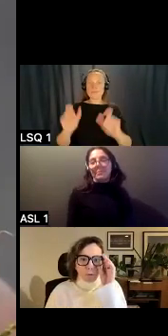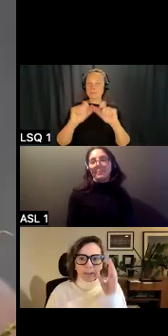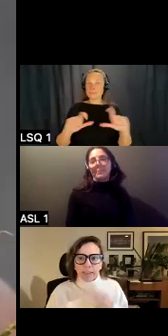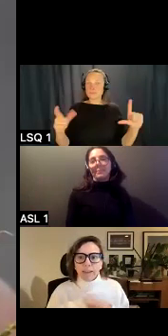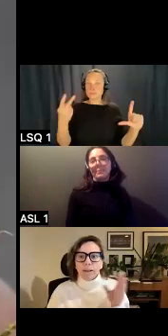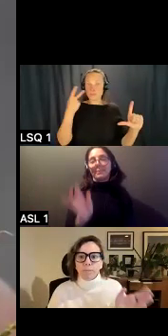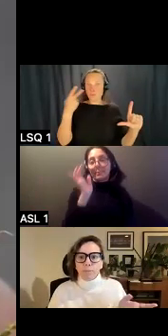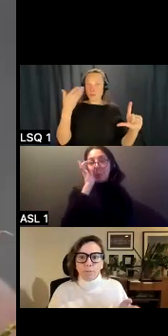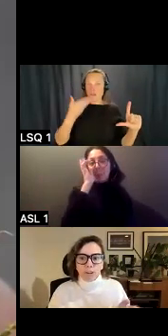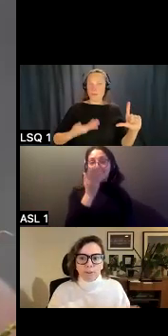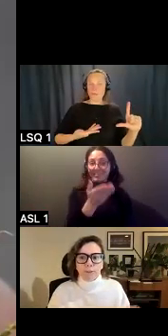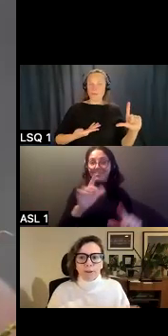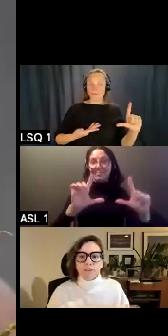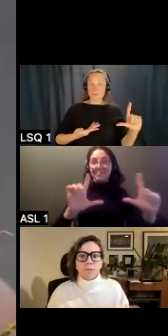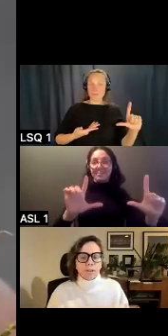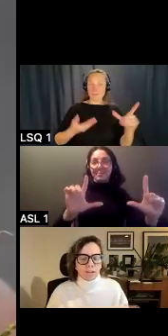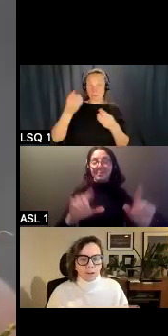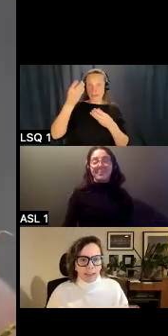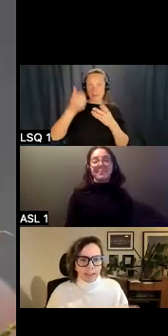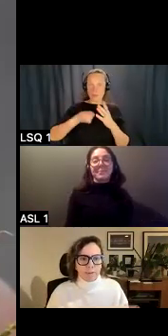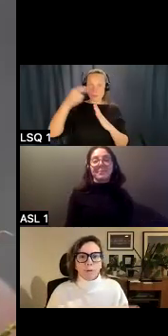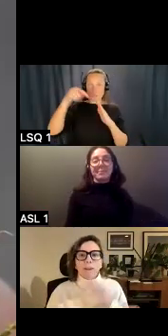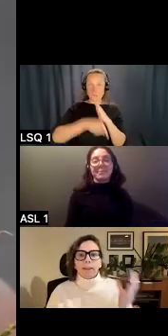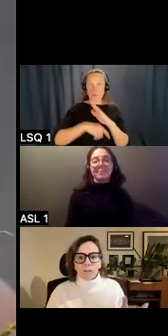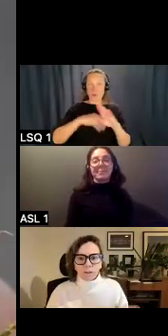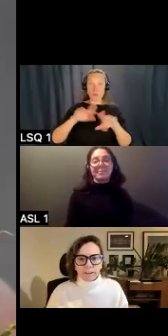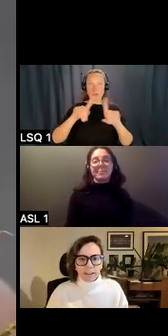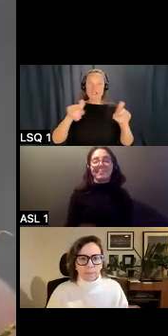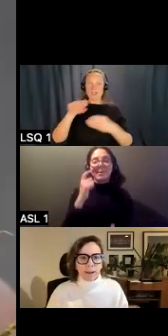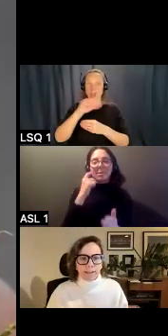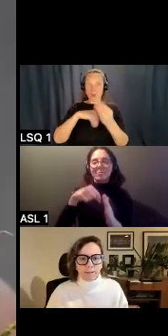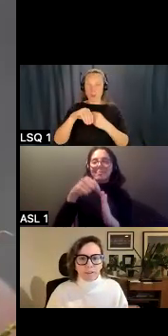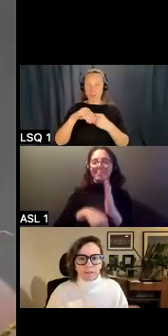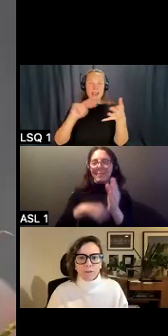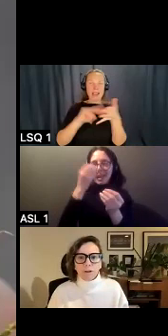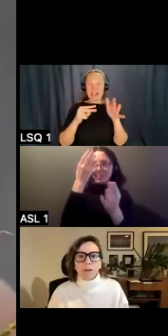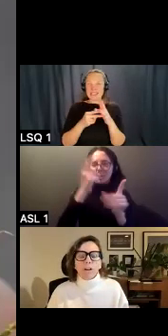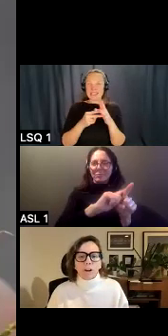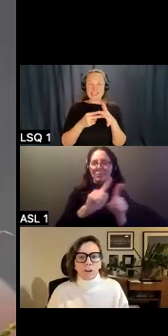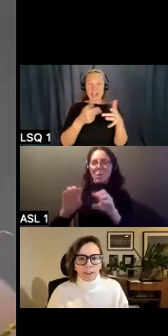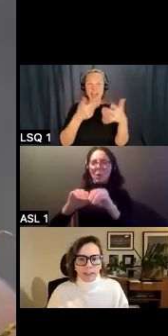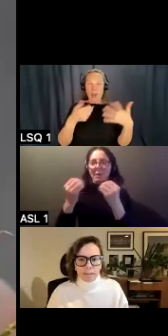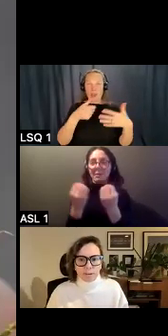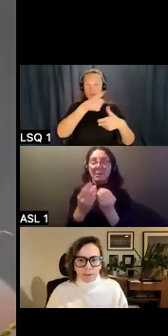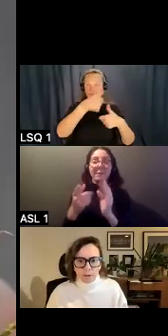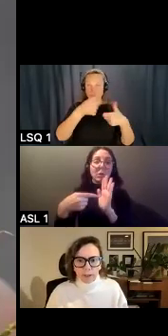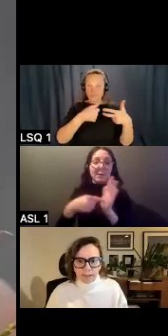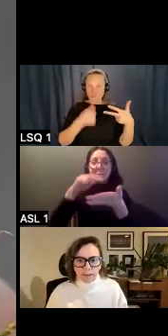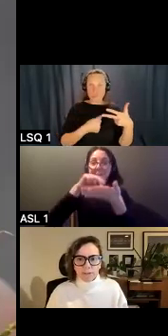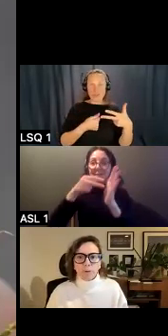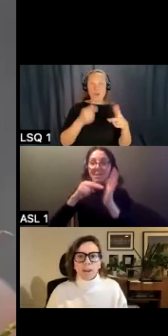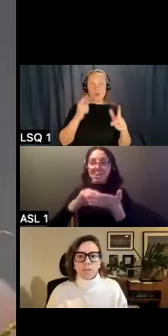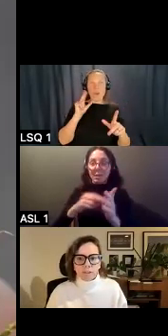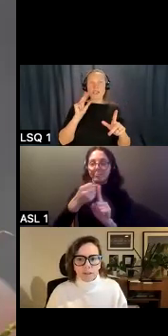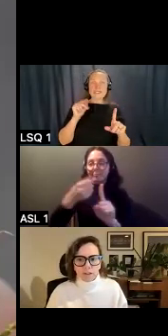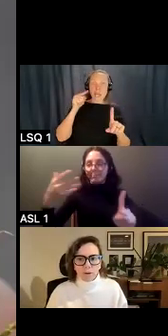On this slide, you will find more information on these organizations. What do we mean by the definitions?